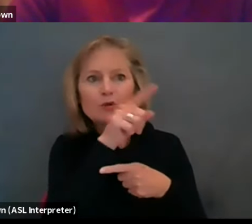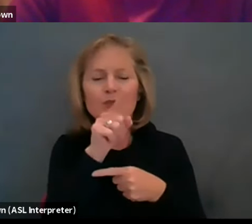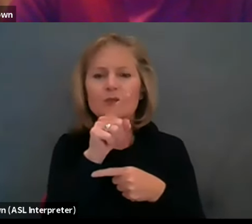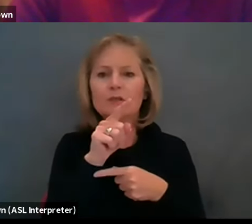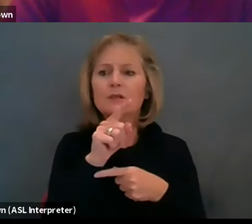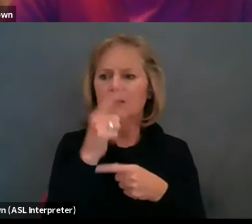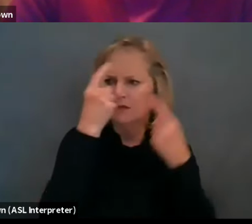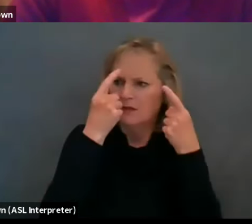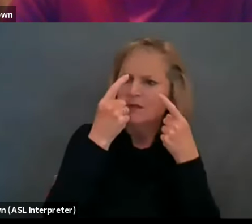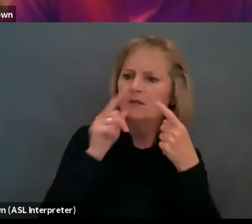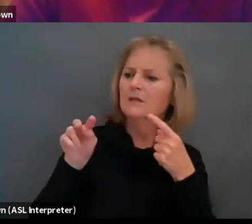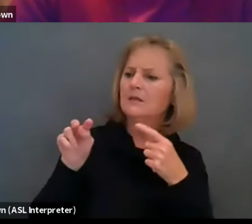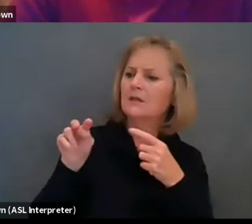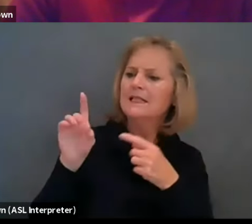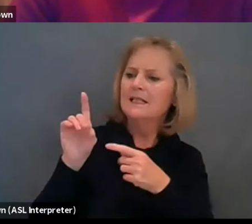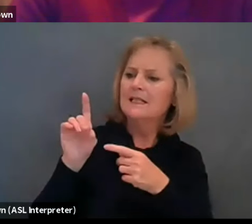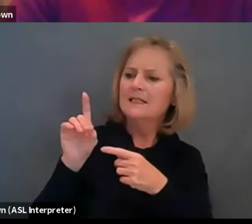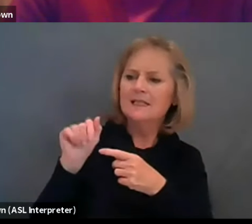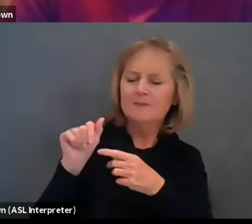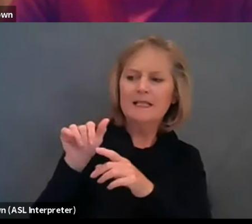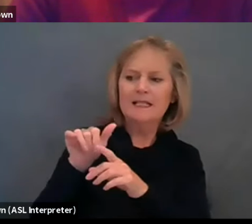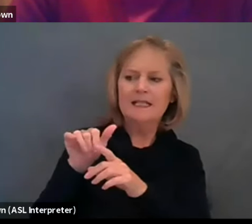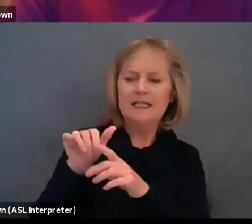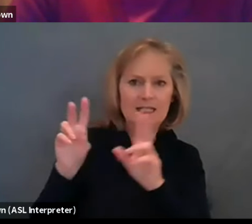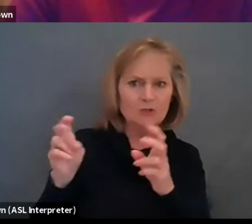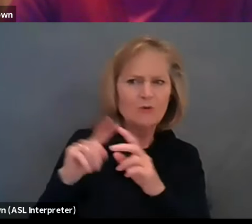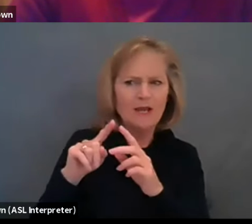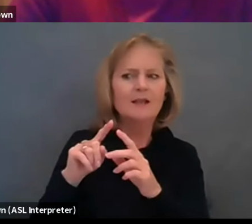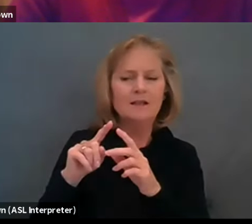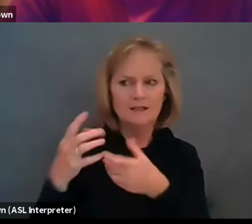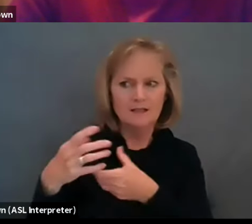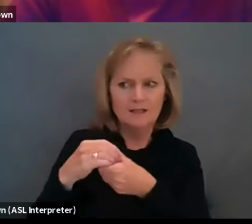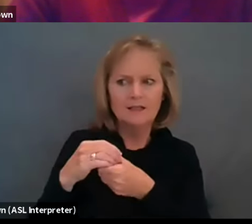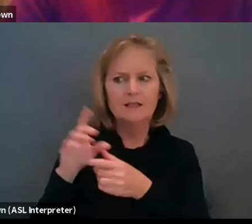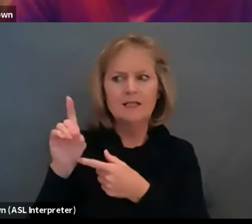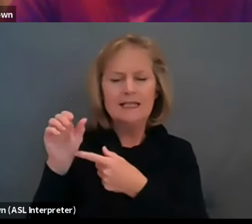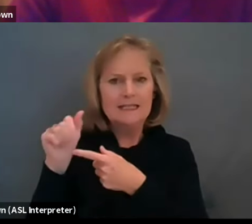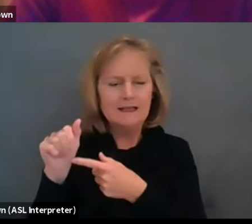into consideration this bullying issue into account very seriously. Data